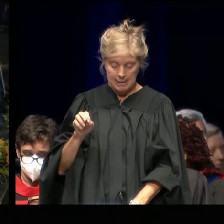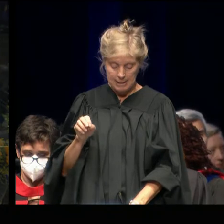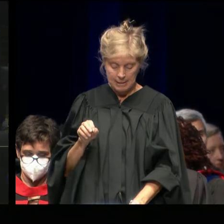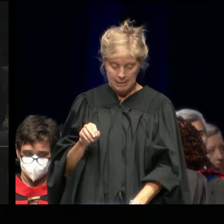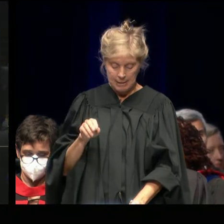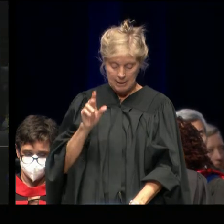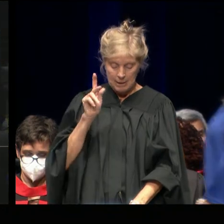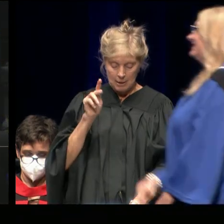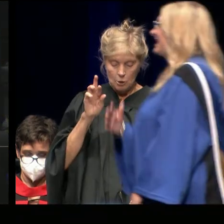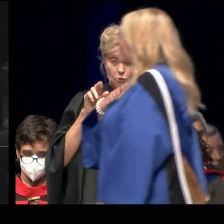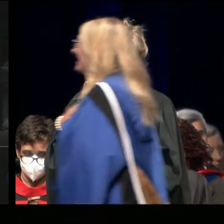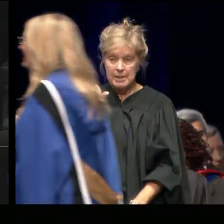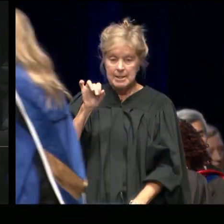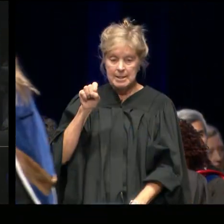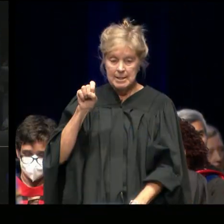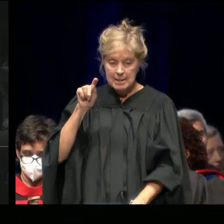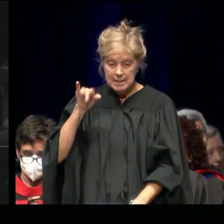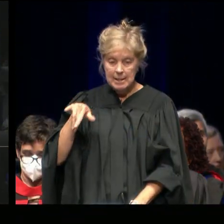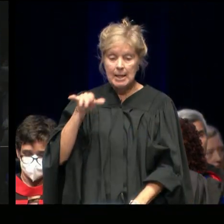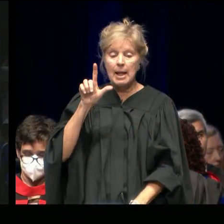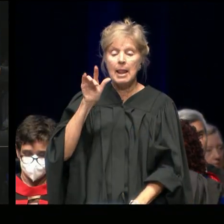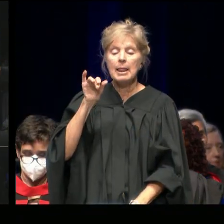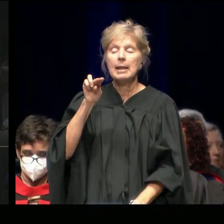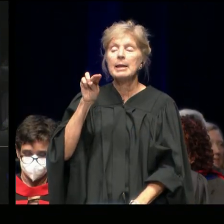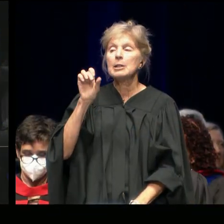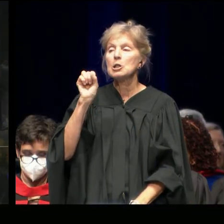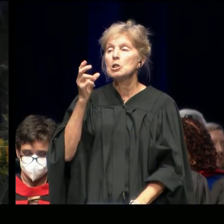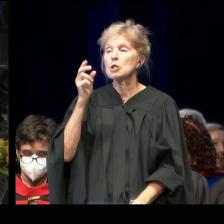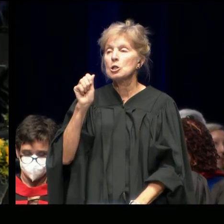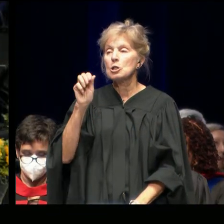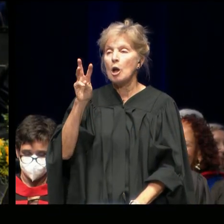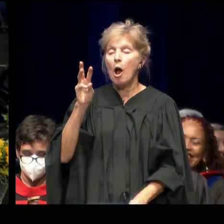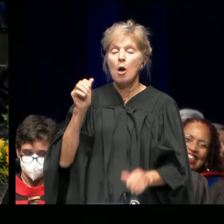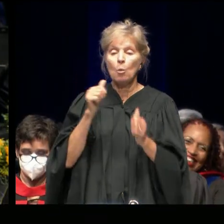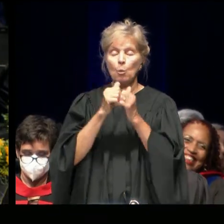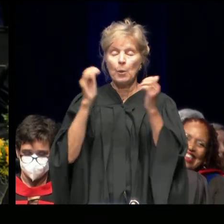Christy Lynn Shaw with distinction.